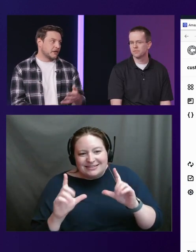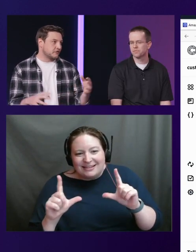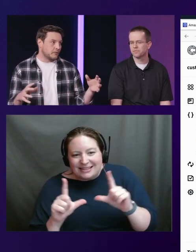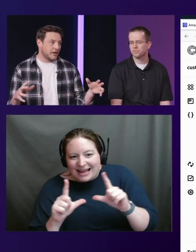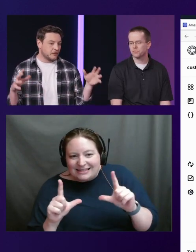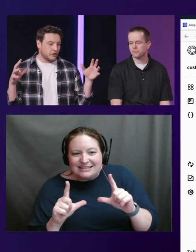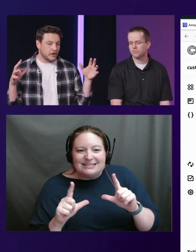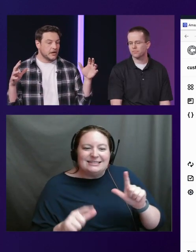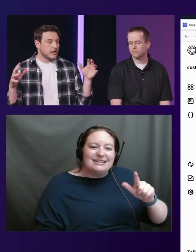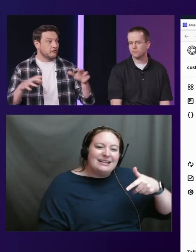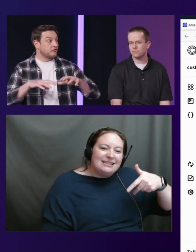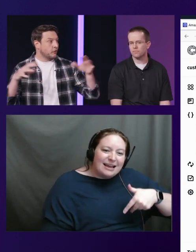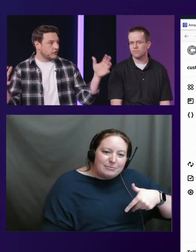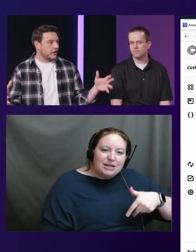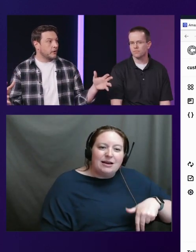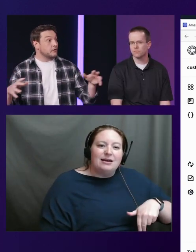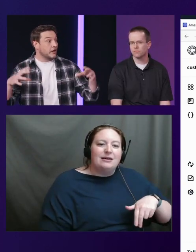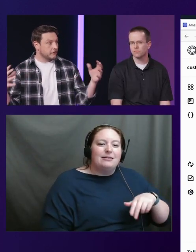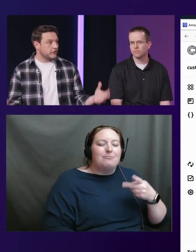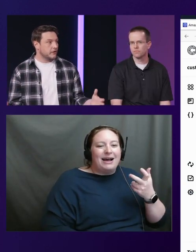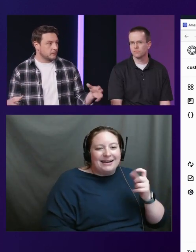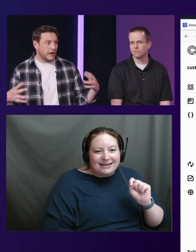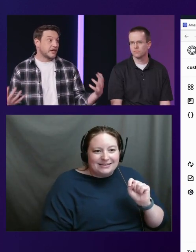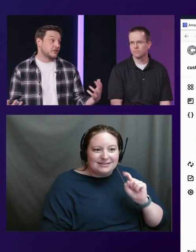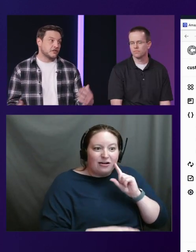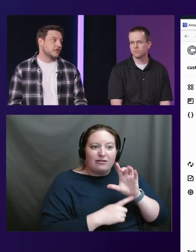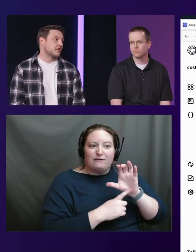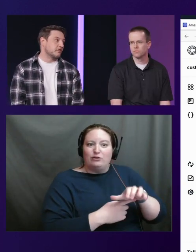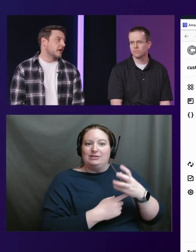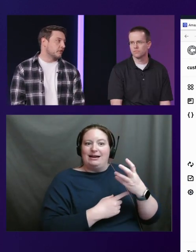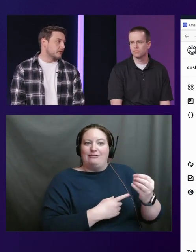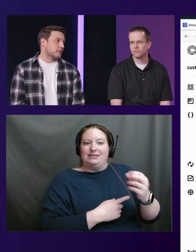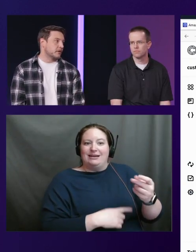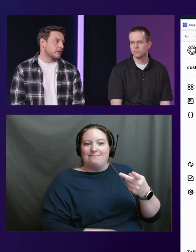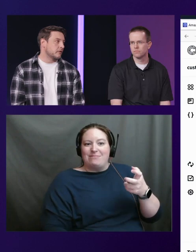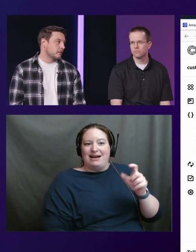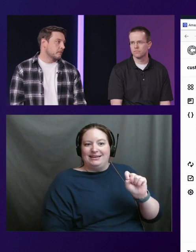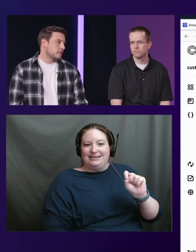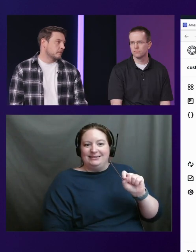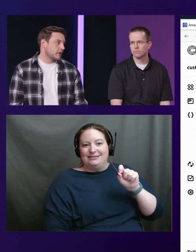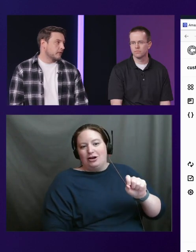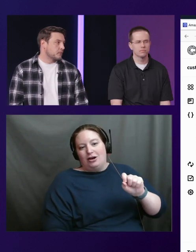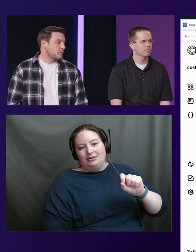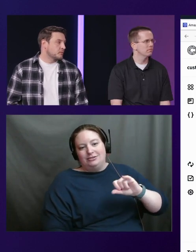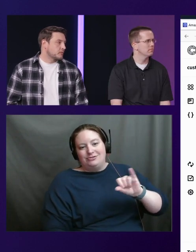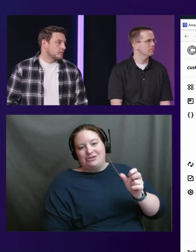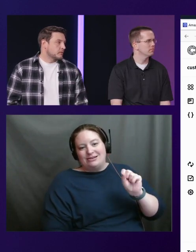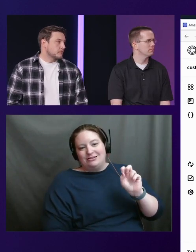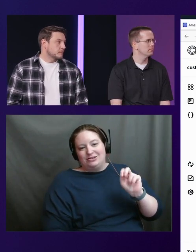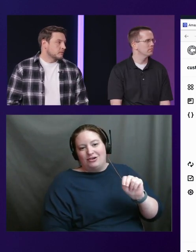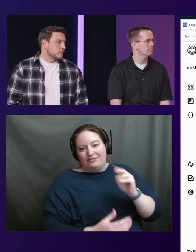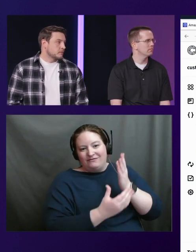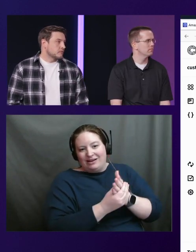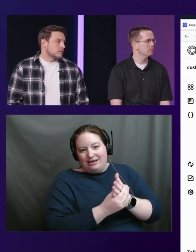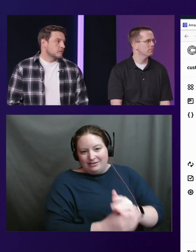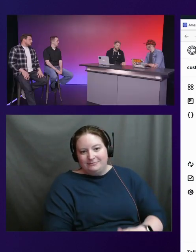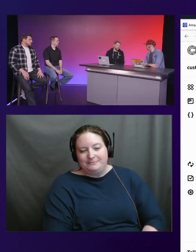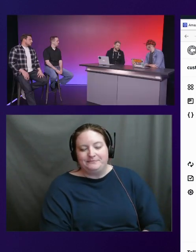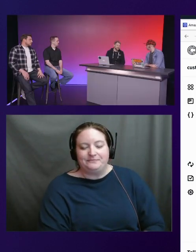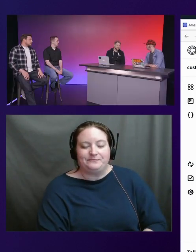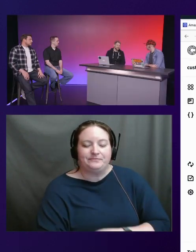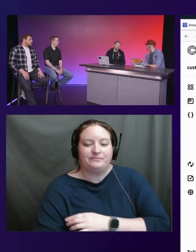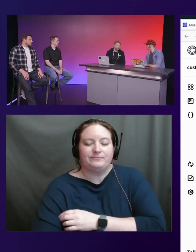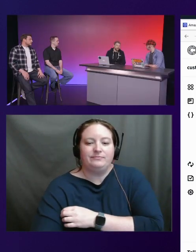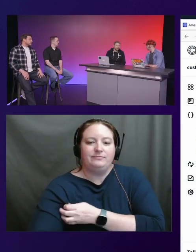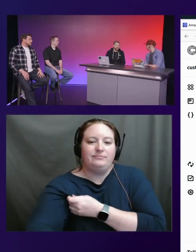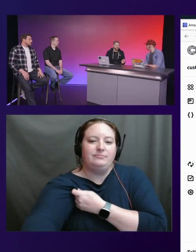versions, package formats are enforced outside of the package.json file or something. It's actually probably good to know someone asked a question